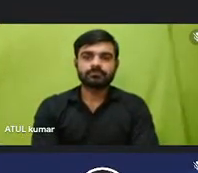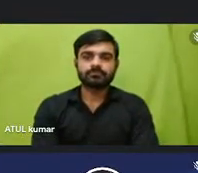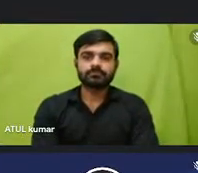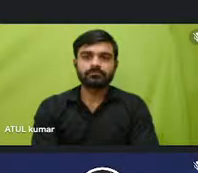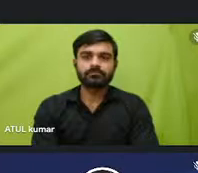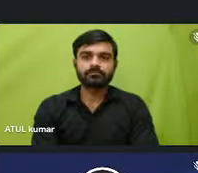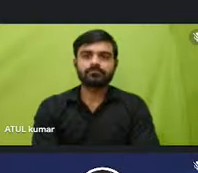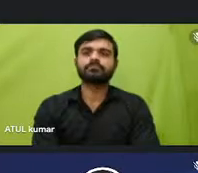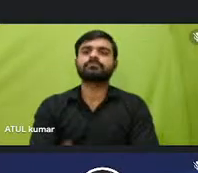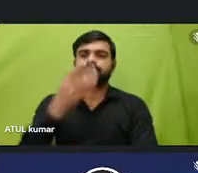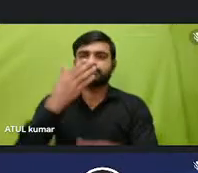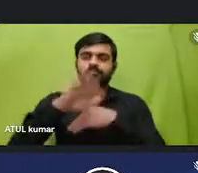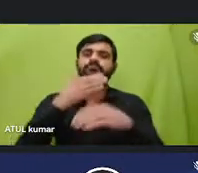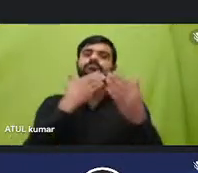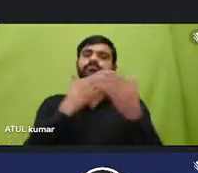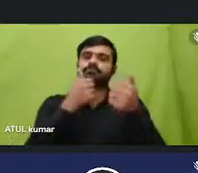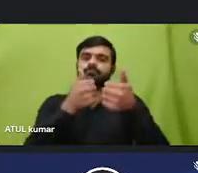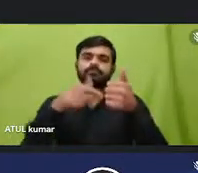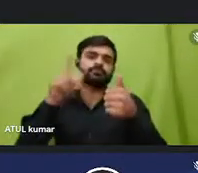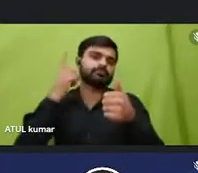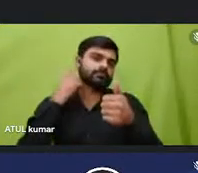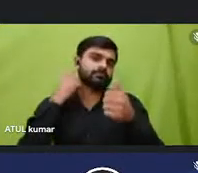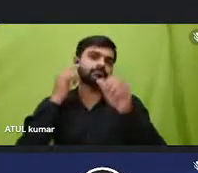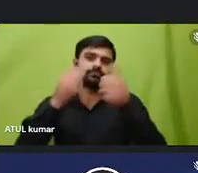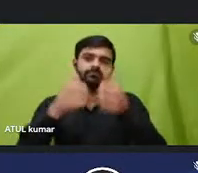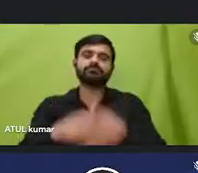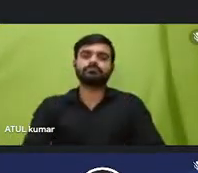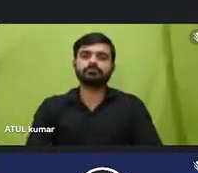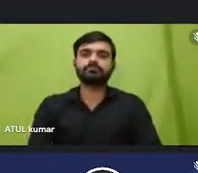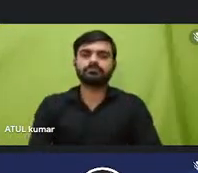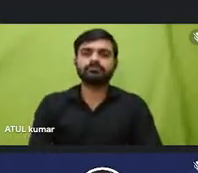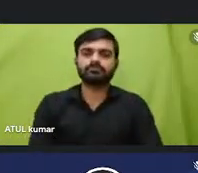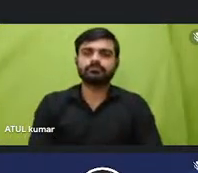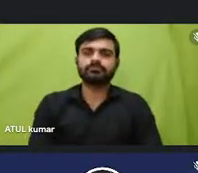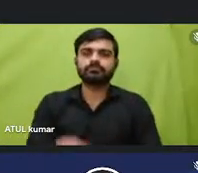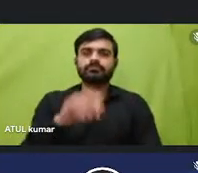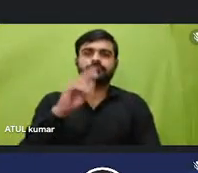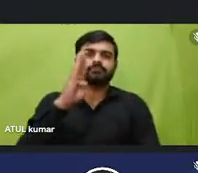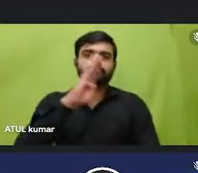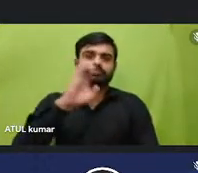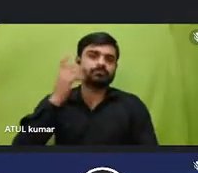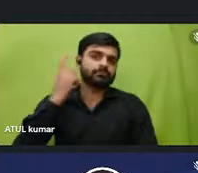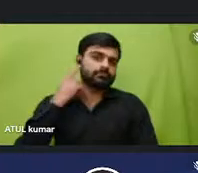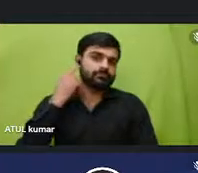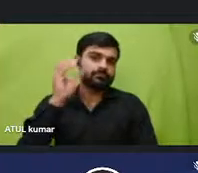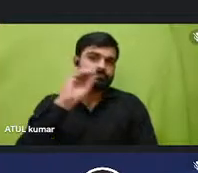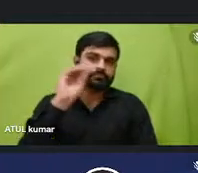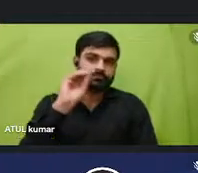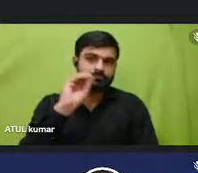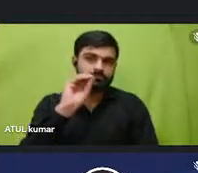You can continue to thank her. She'll be able to listen. Yes. Okay. Bensi, you're not audible.